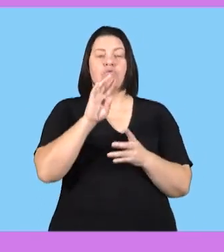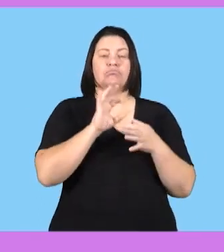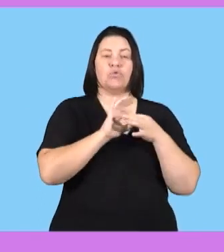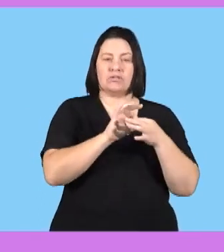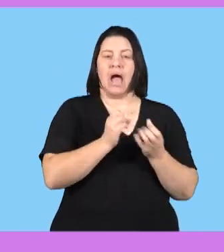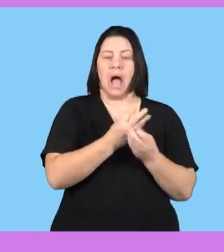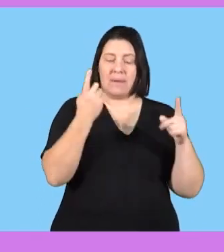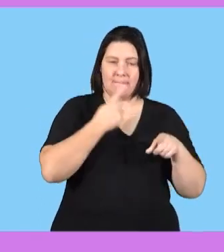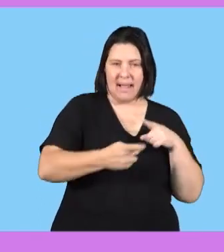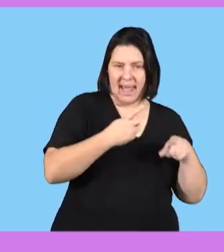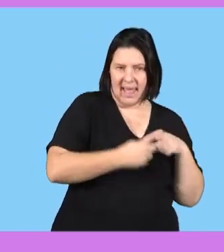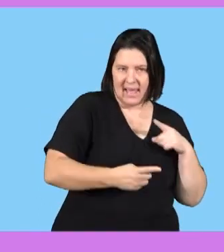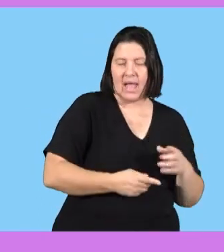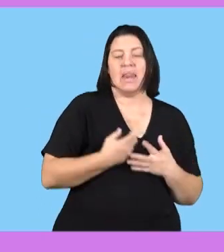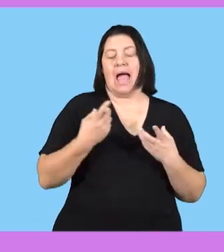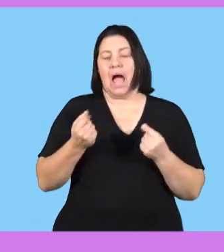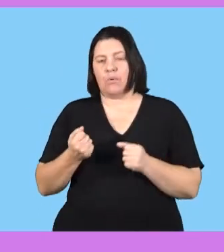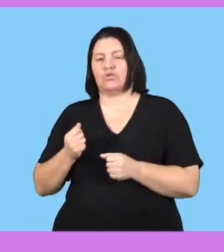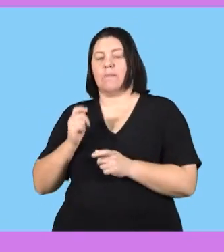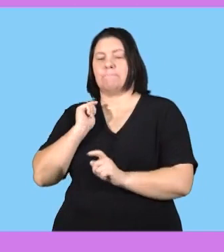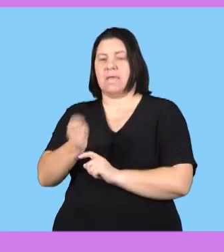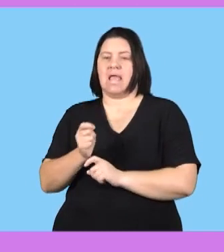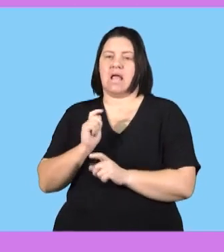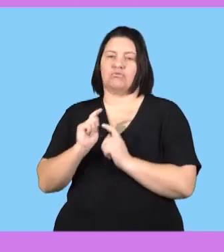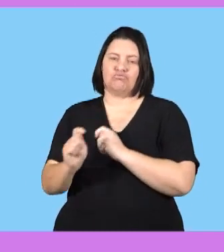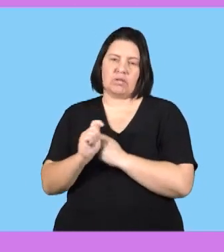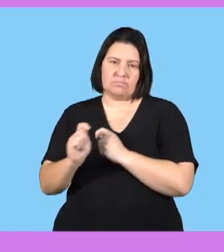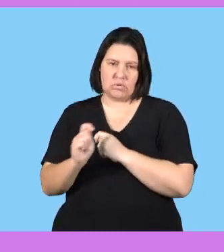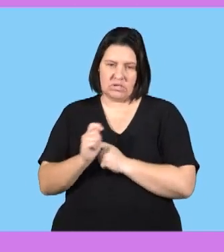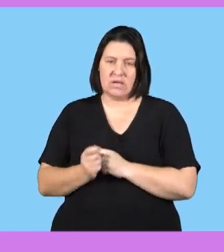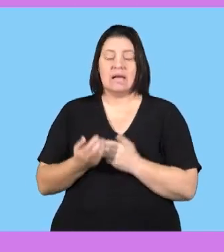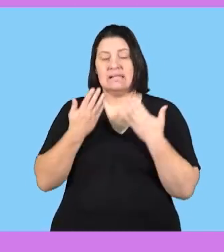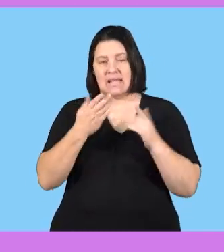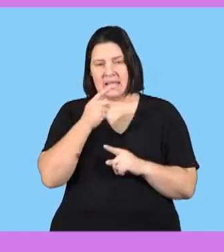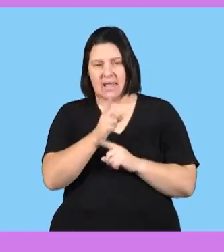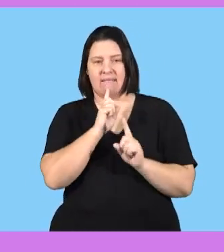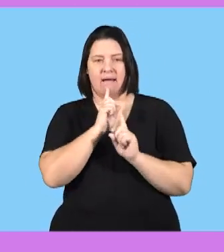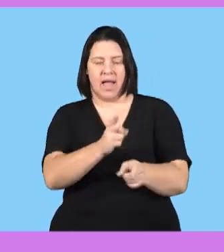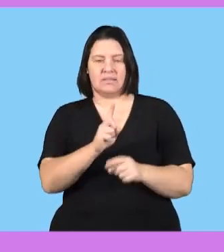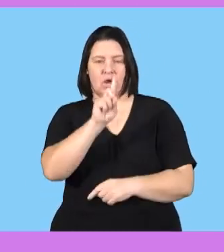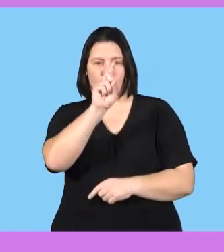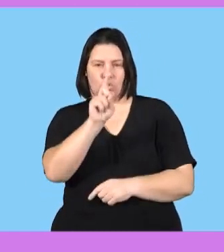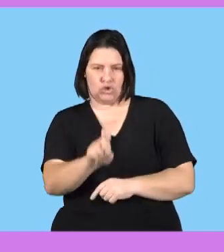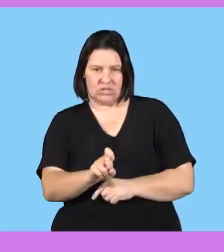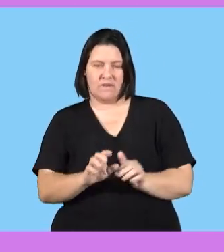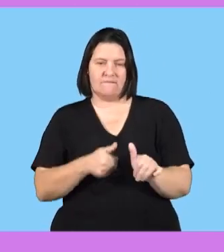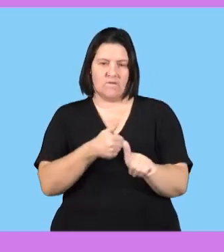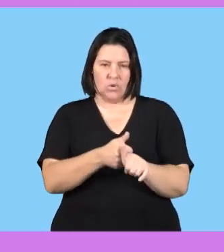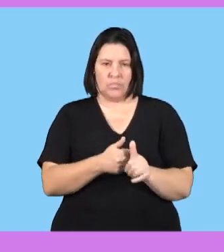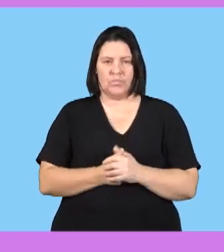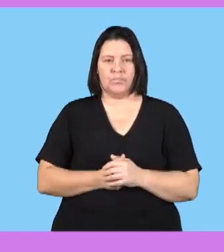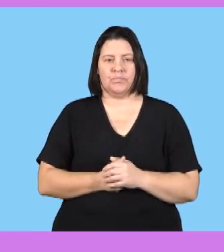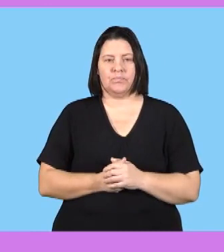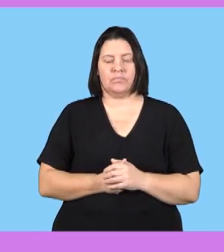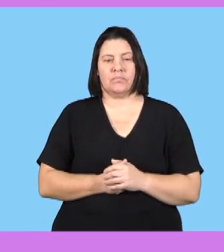relationship between the number of players and the cost of transport. Study the table and answer the questions that